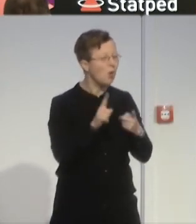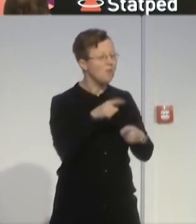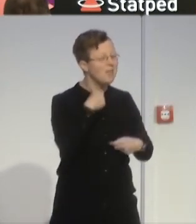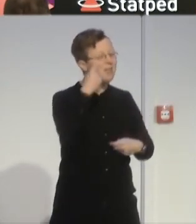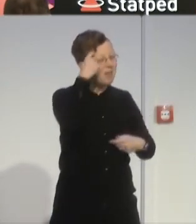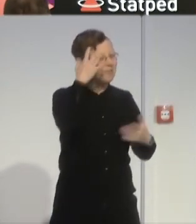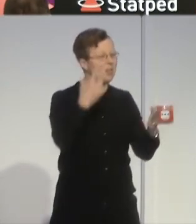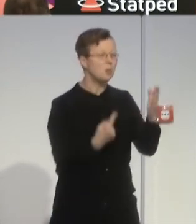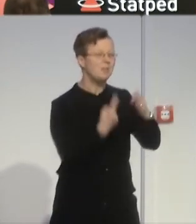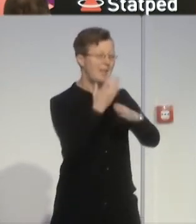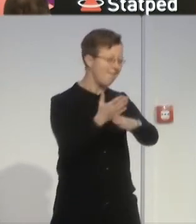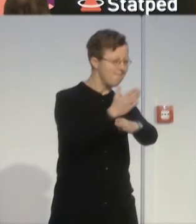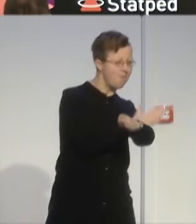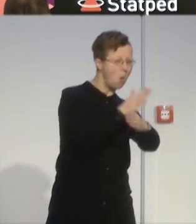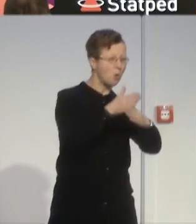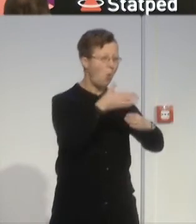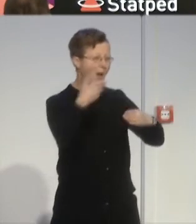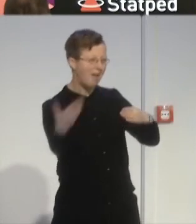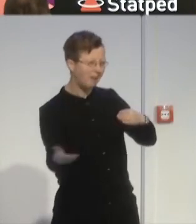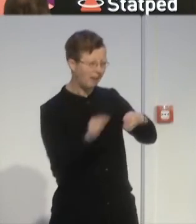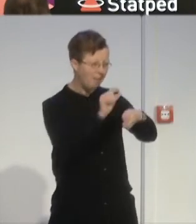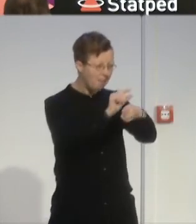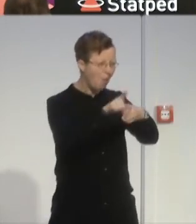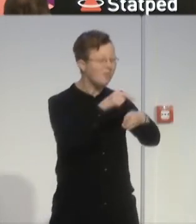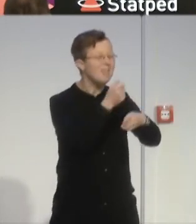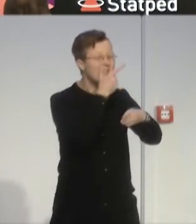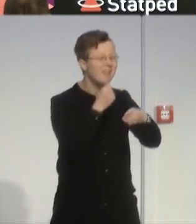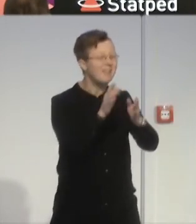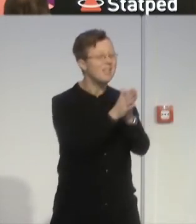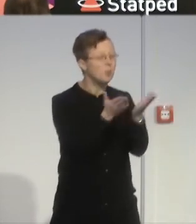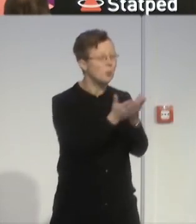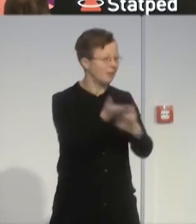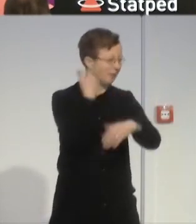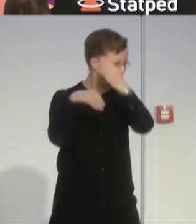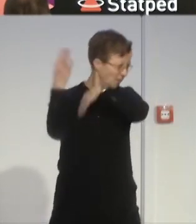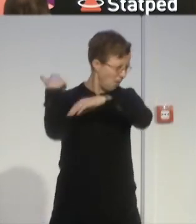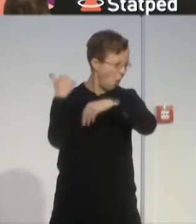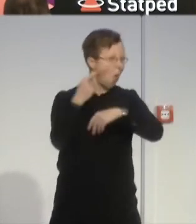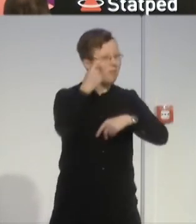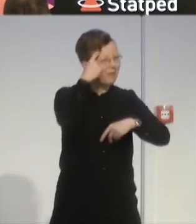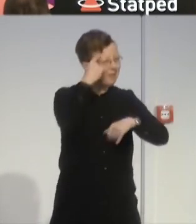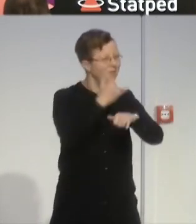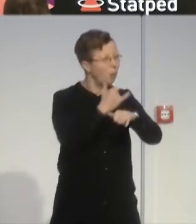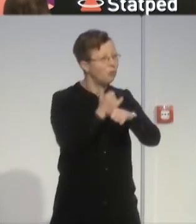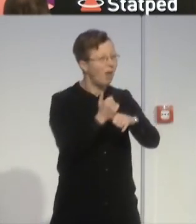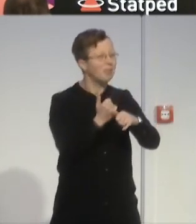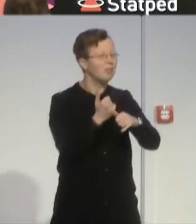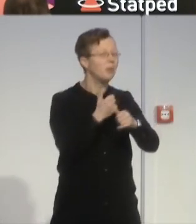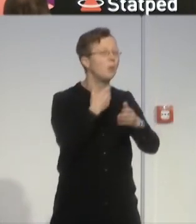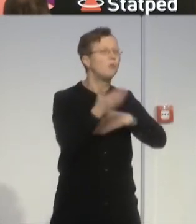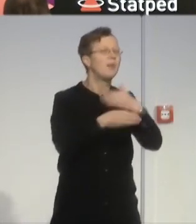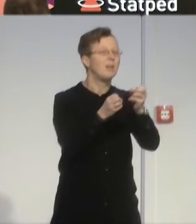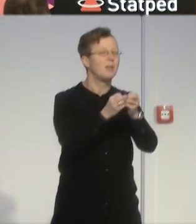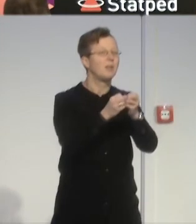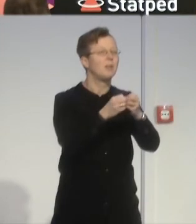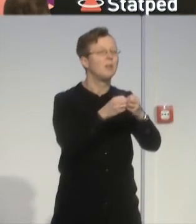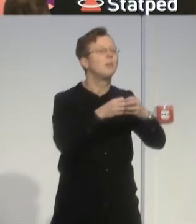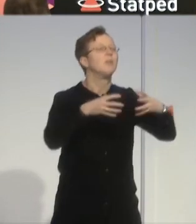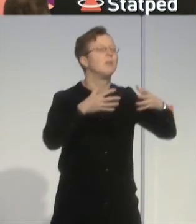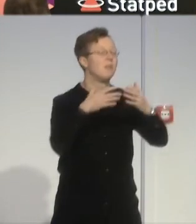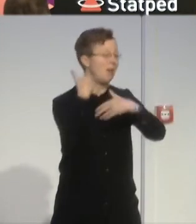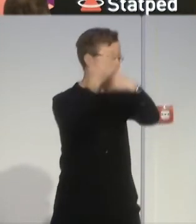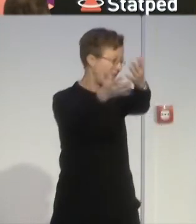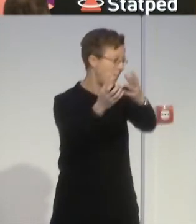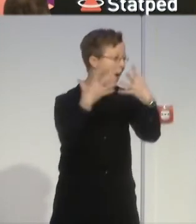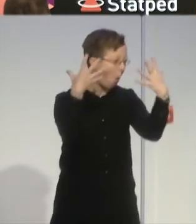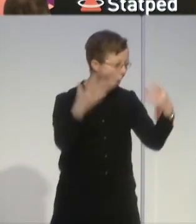before, what's happening after, and what we know the story many years back, and we know how the story goes many years forward.